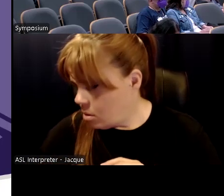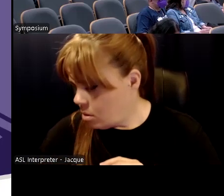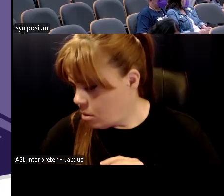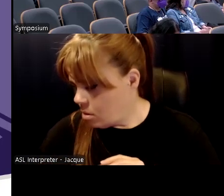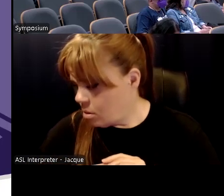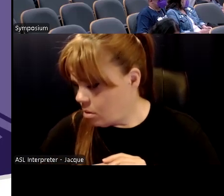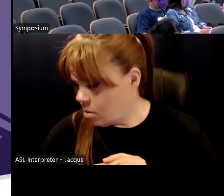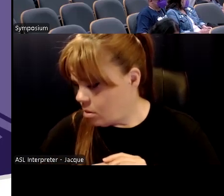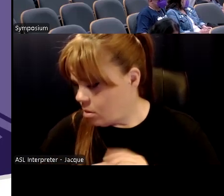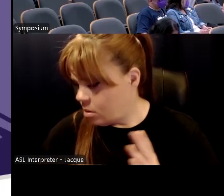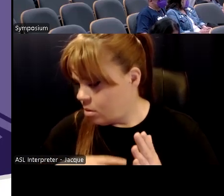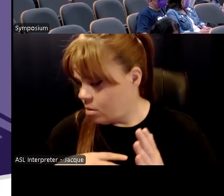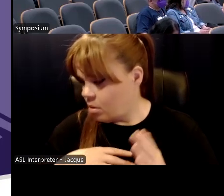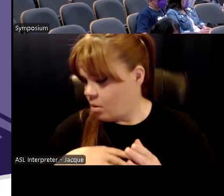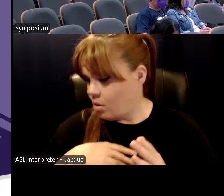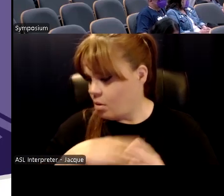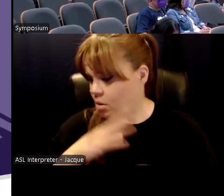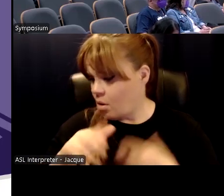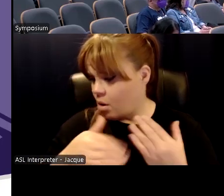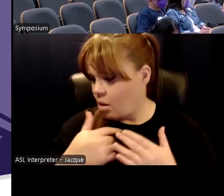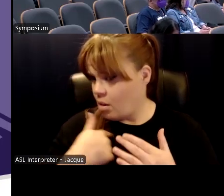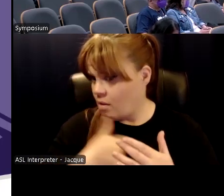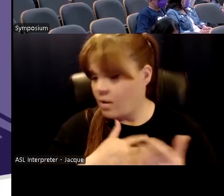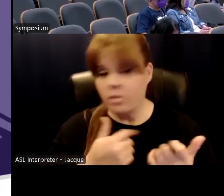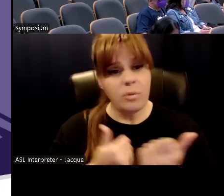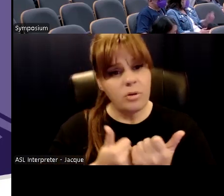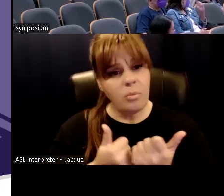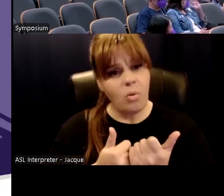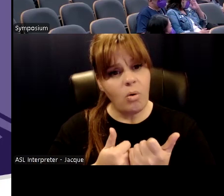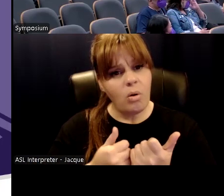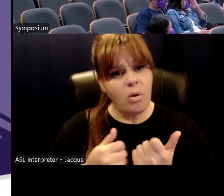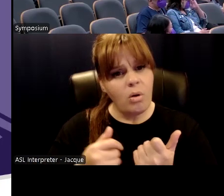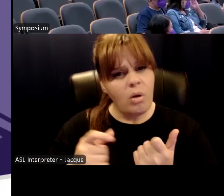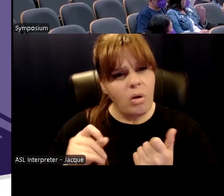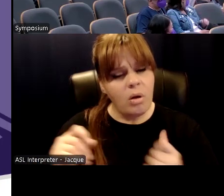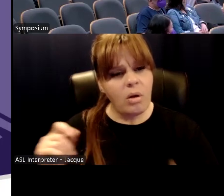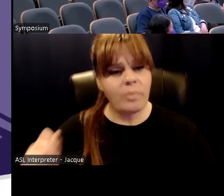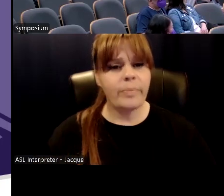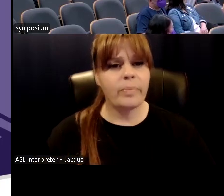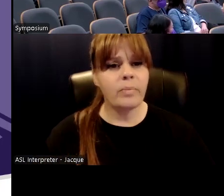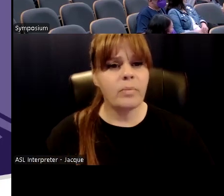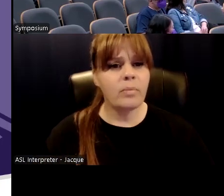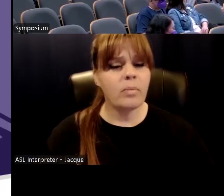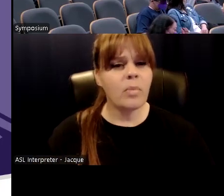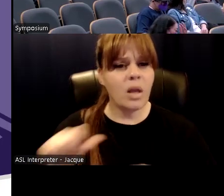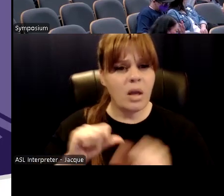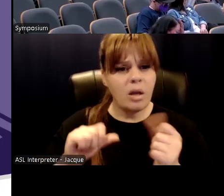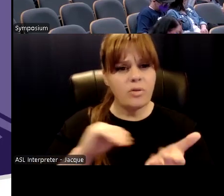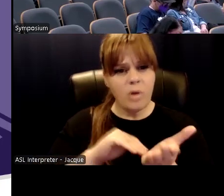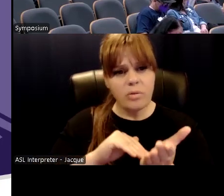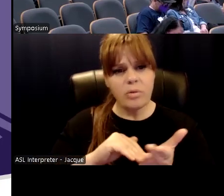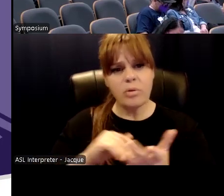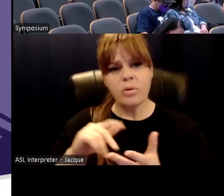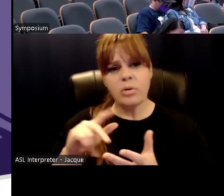other, and for the doctors, to primary care physicians to